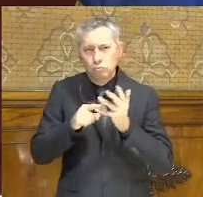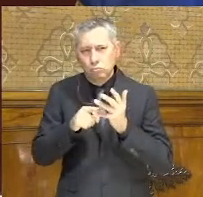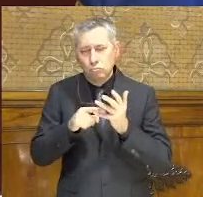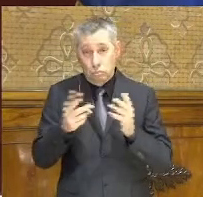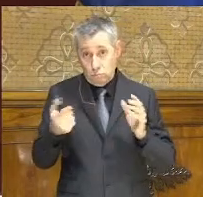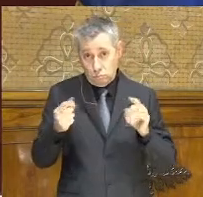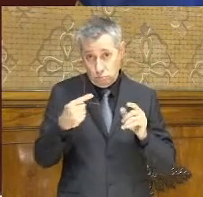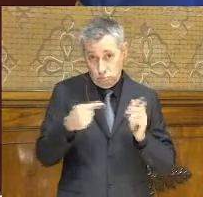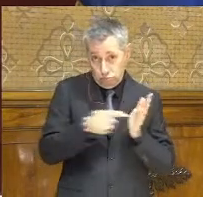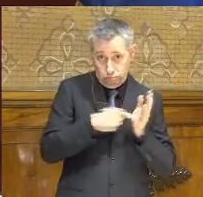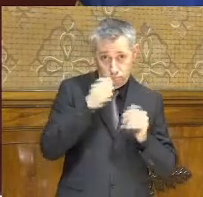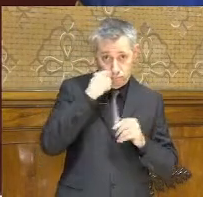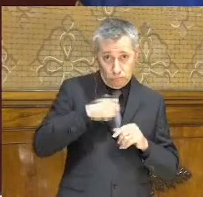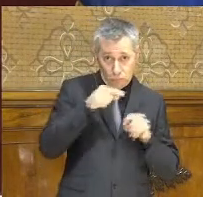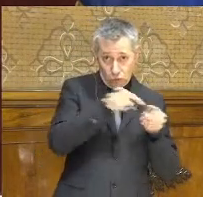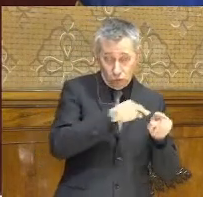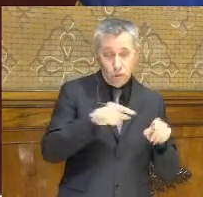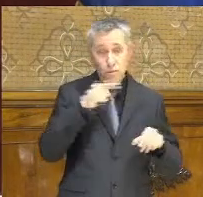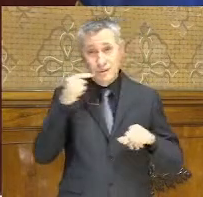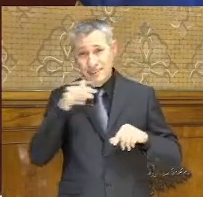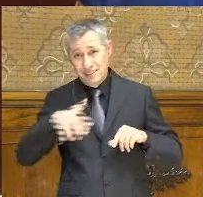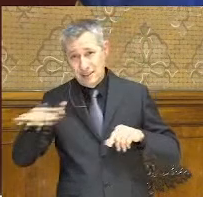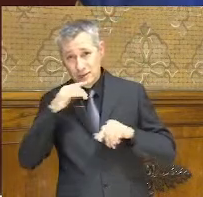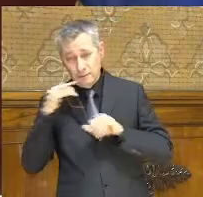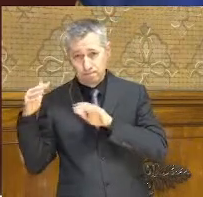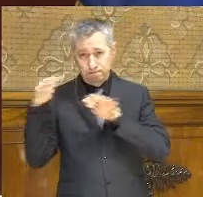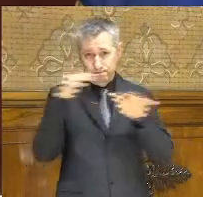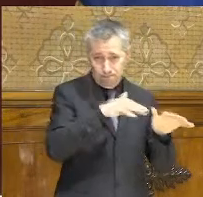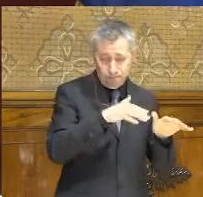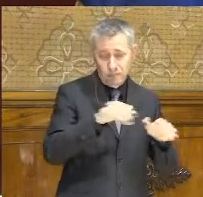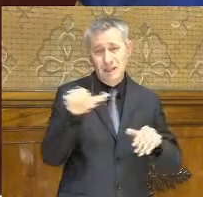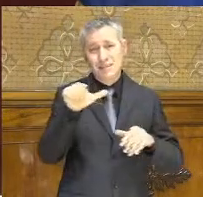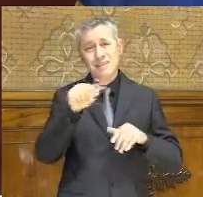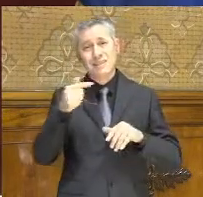Russification, Nazification, Stalinism, and now Putinism.